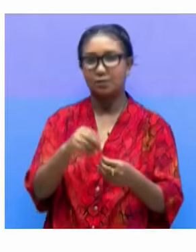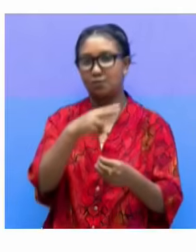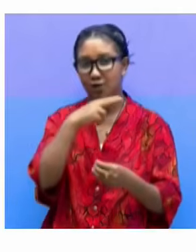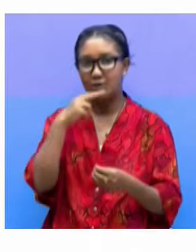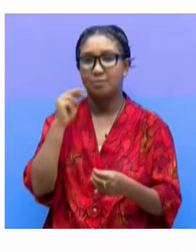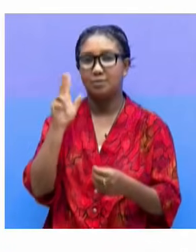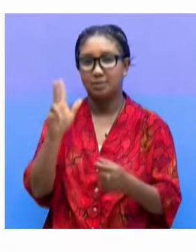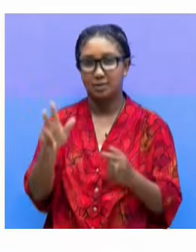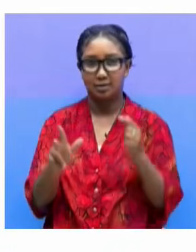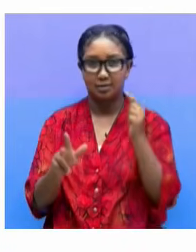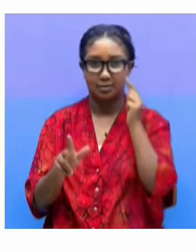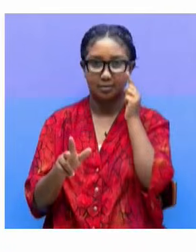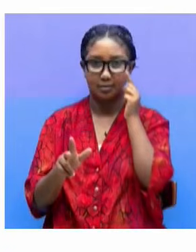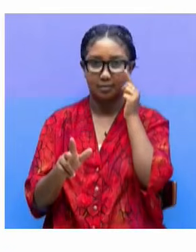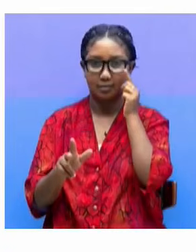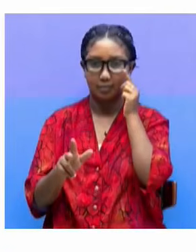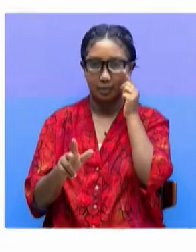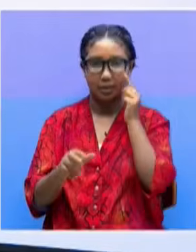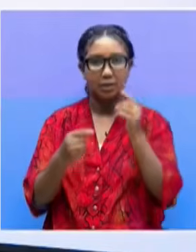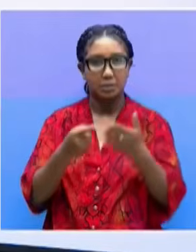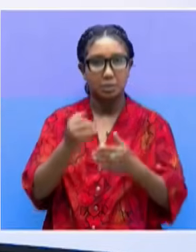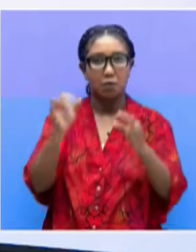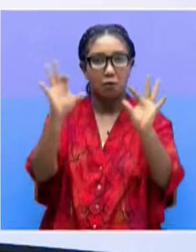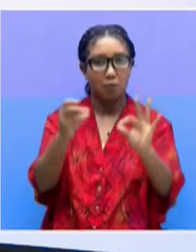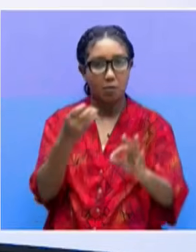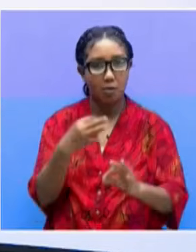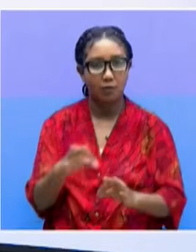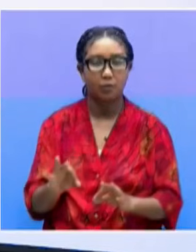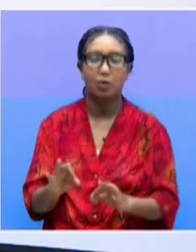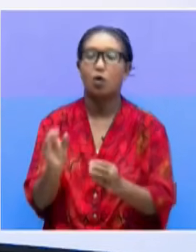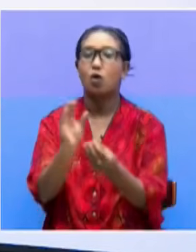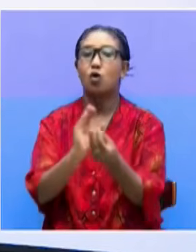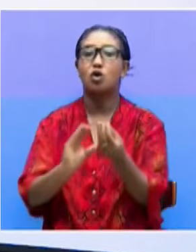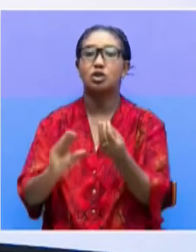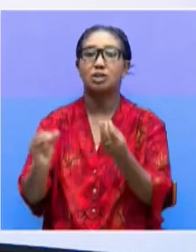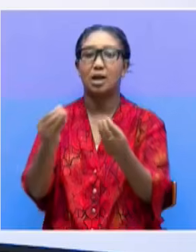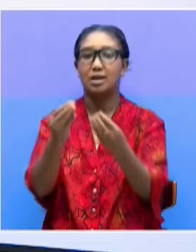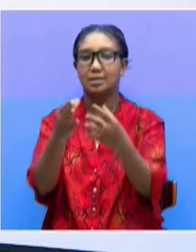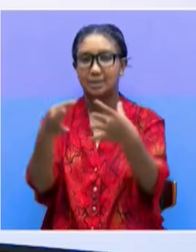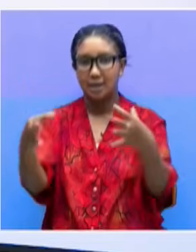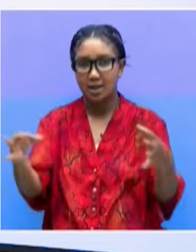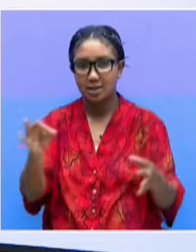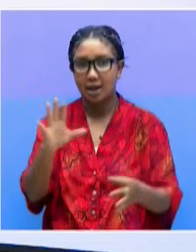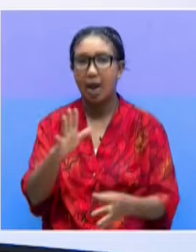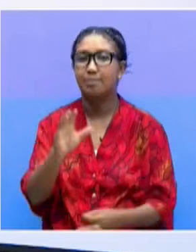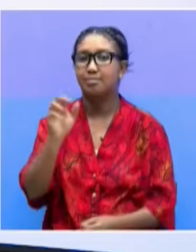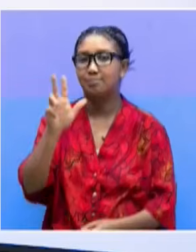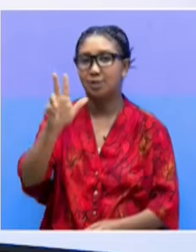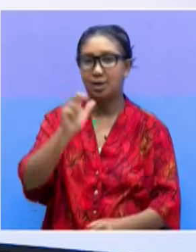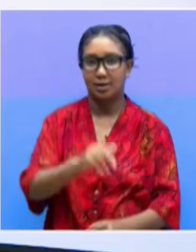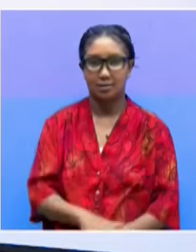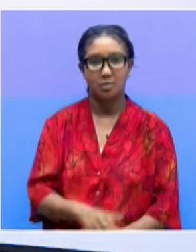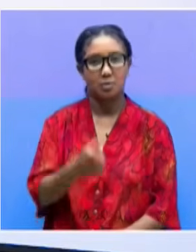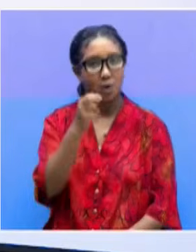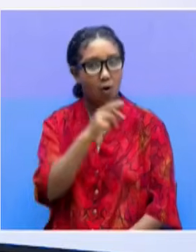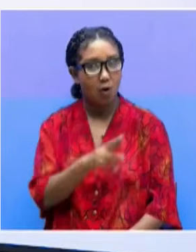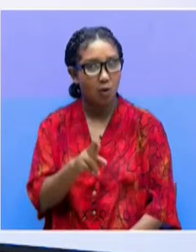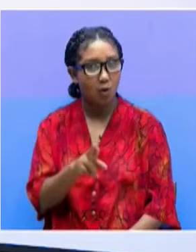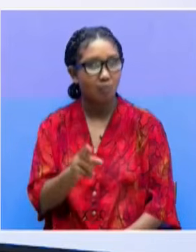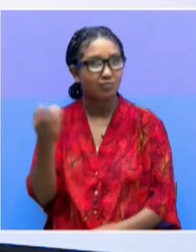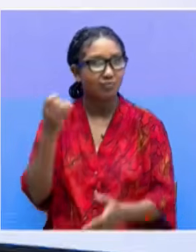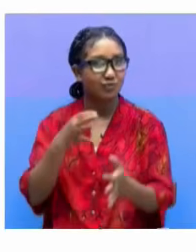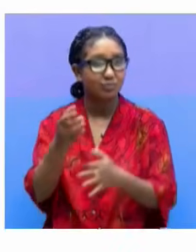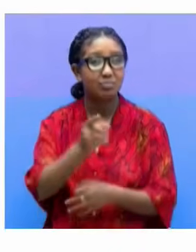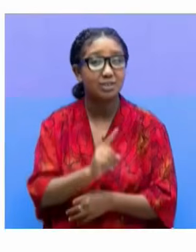3. This is the form of conditional sentence type 3. Or, as I